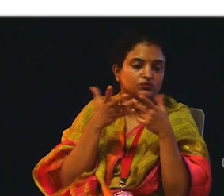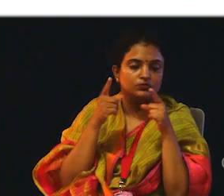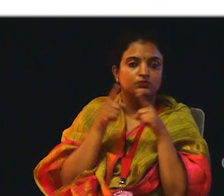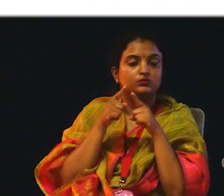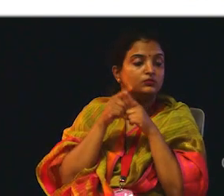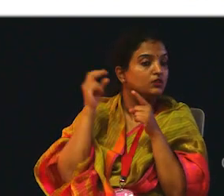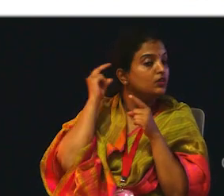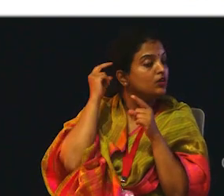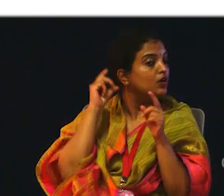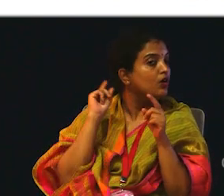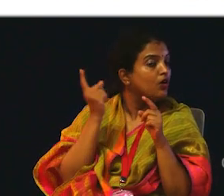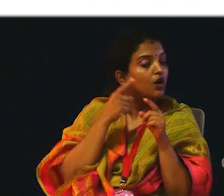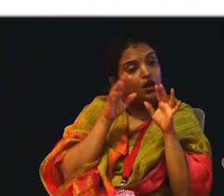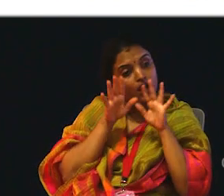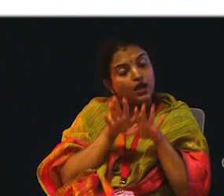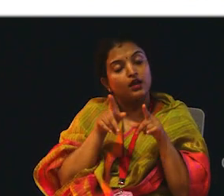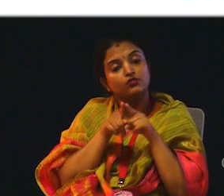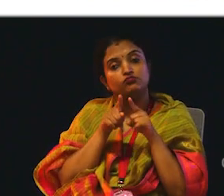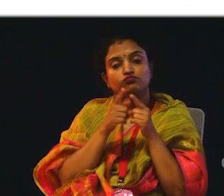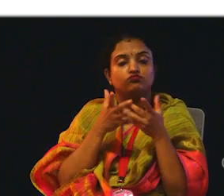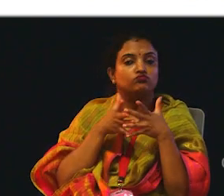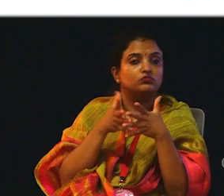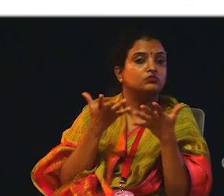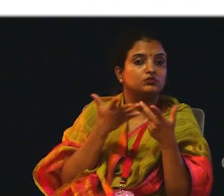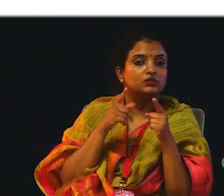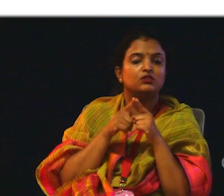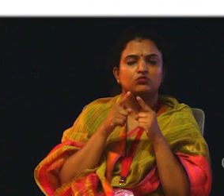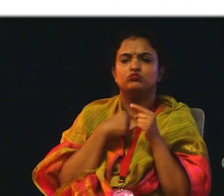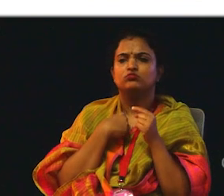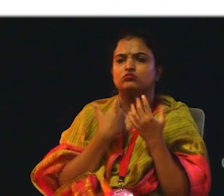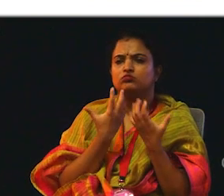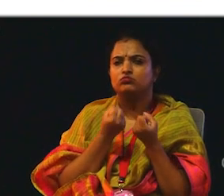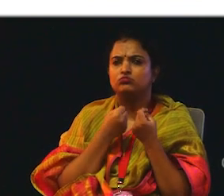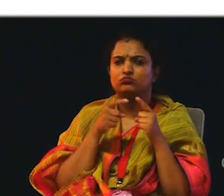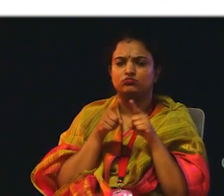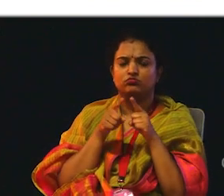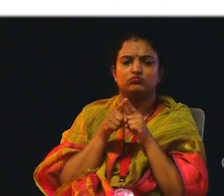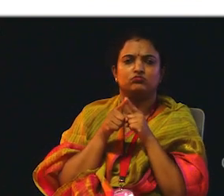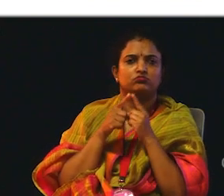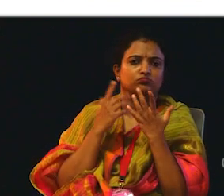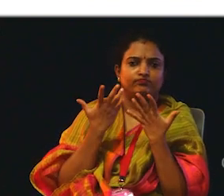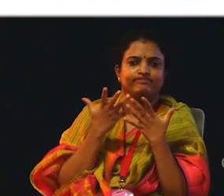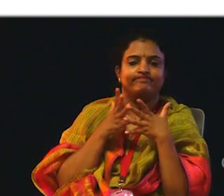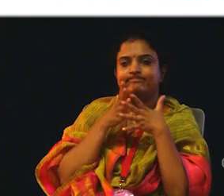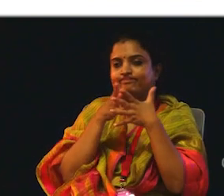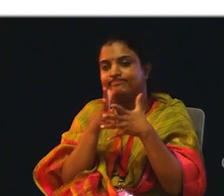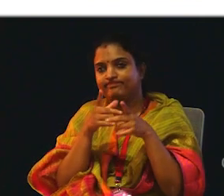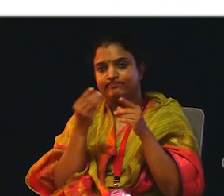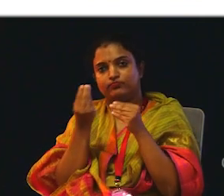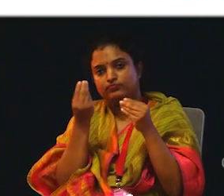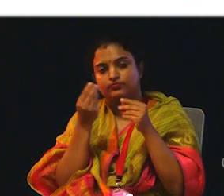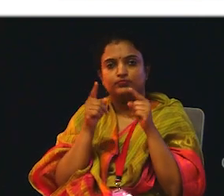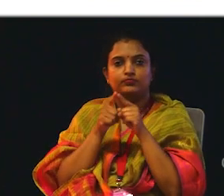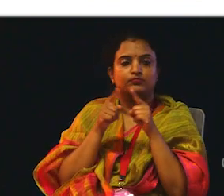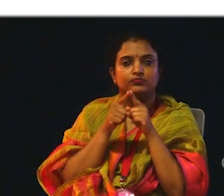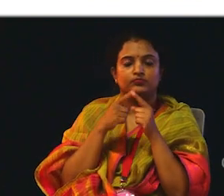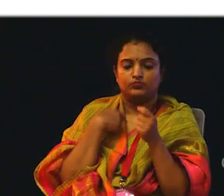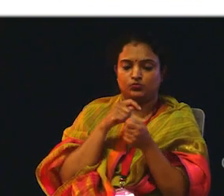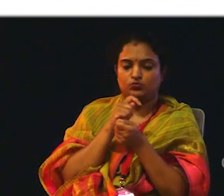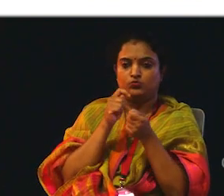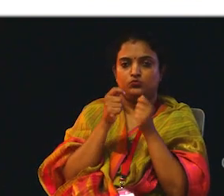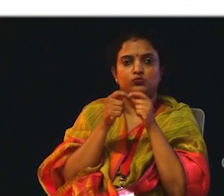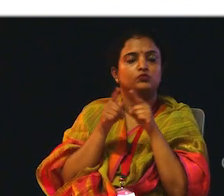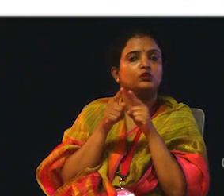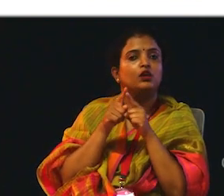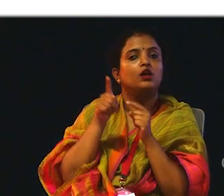And then he goes on to say, we have to uncover the potential for modifiability